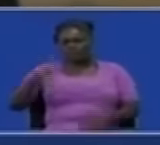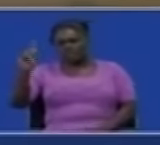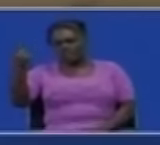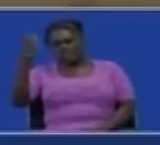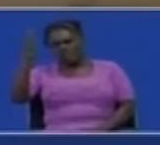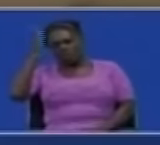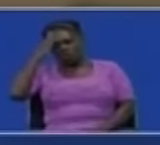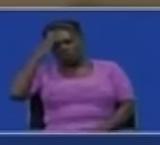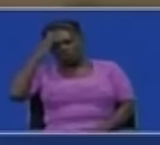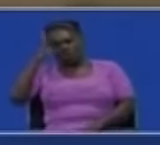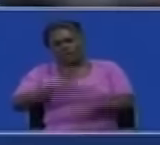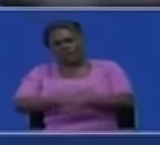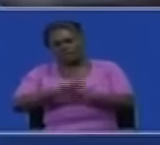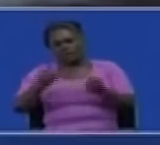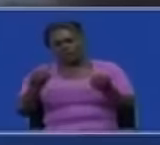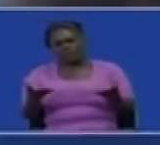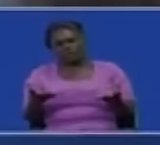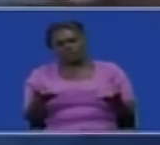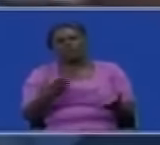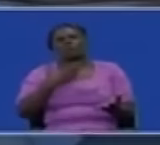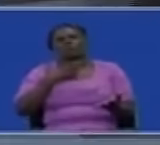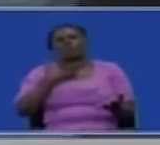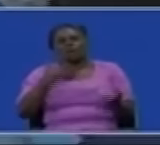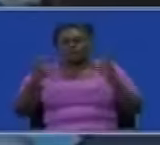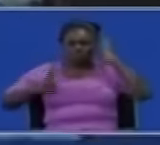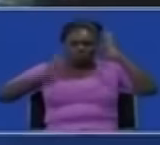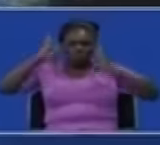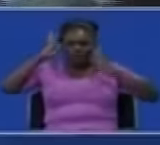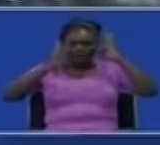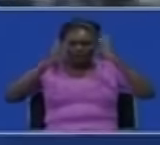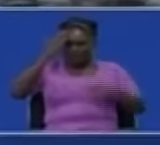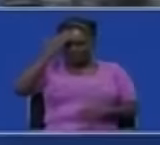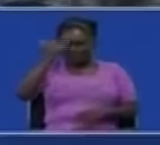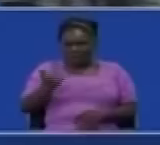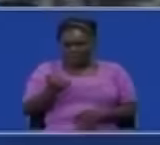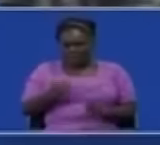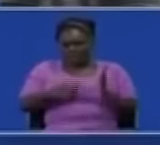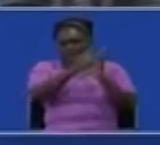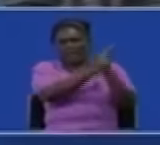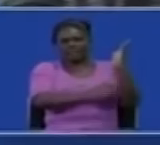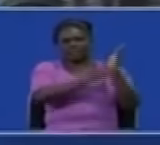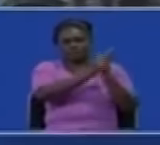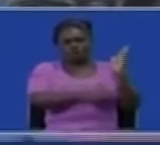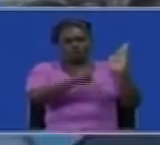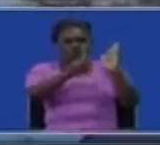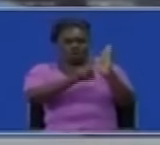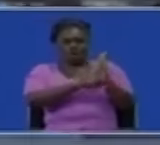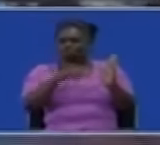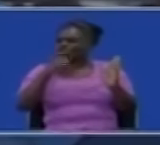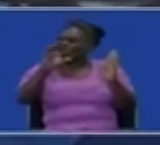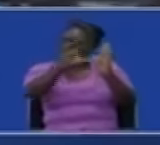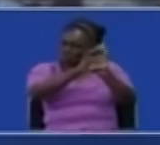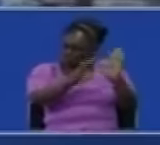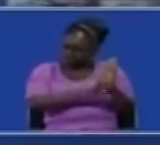wajue fulani amepata kura kiasi fulani. Wanataka kulete wasiwasi kwa sababu ya vipengele vya sheria, hata sio katiba,